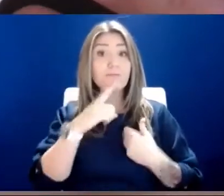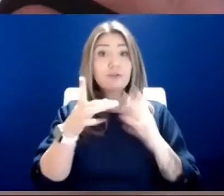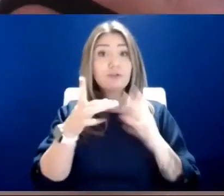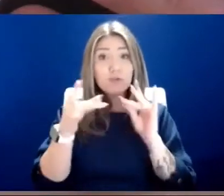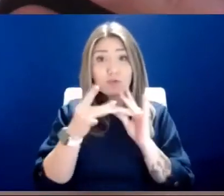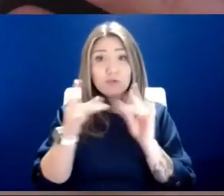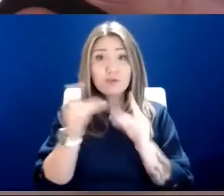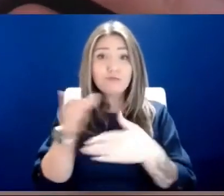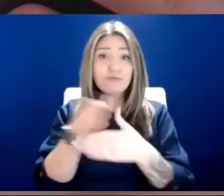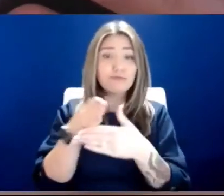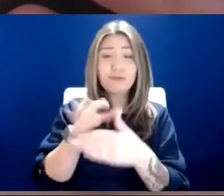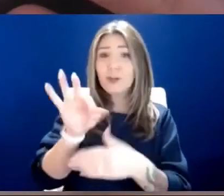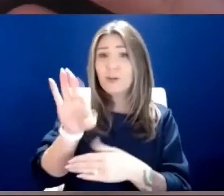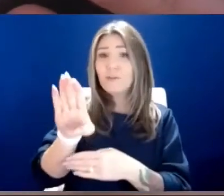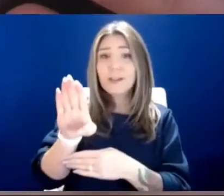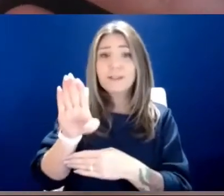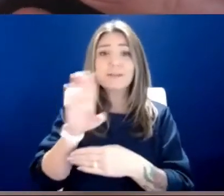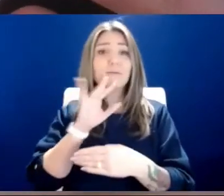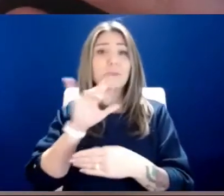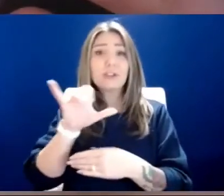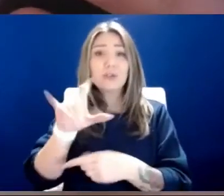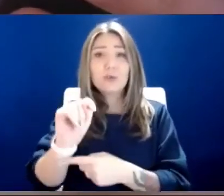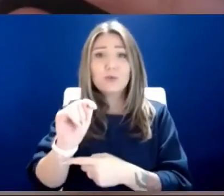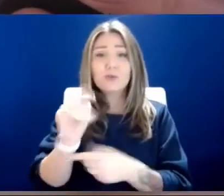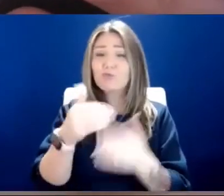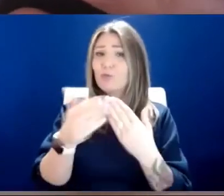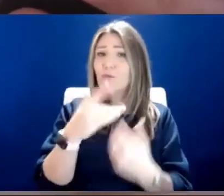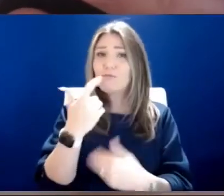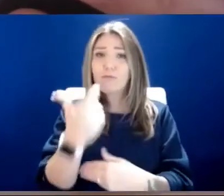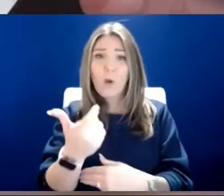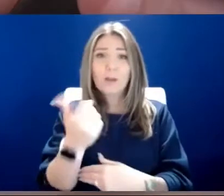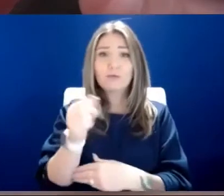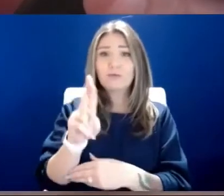YouTube channel, wherever you're watching, or email us at